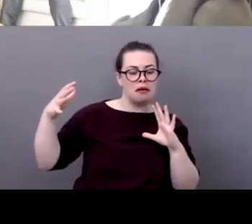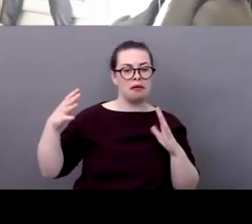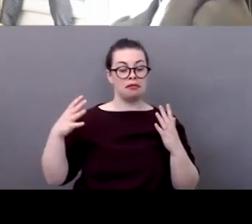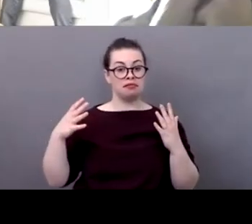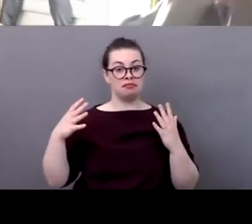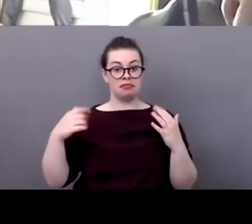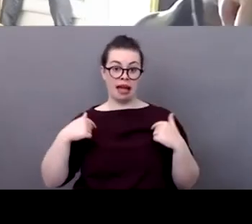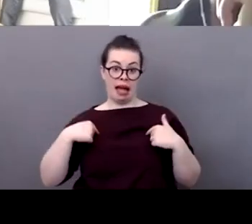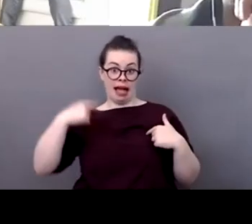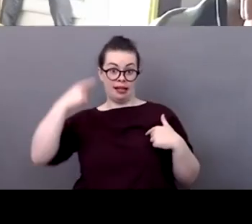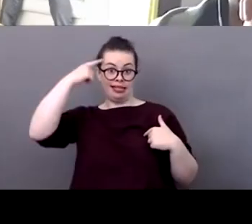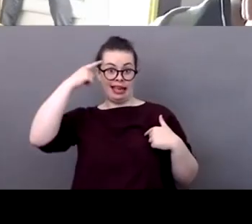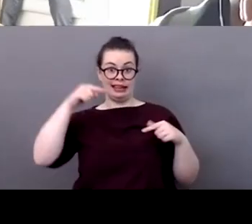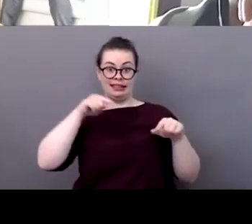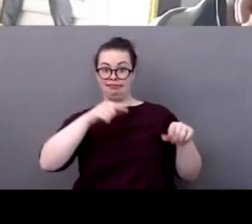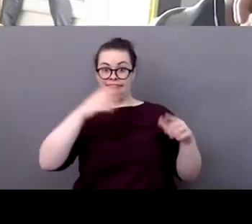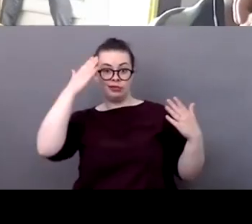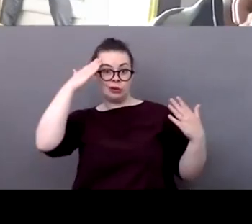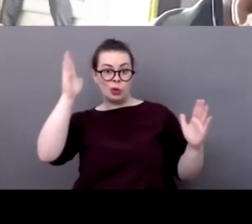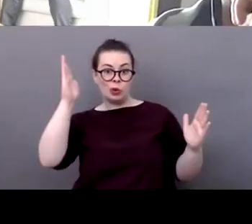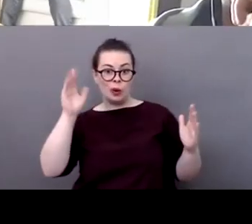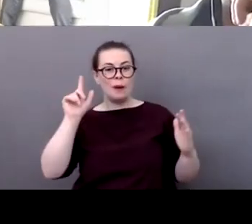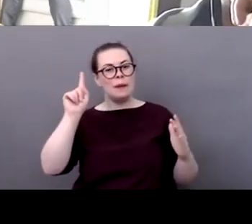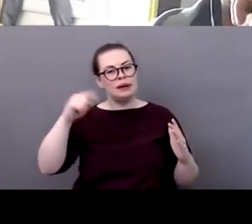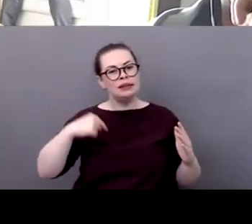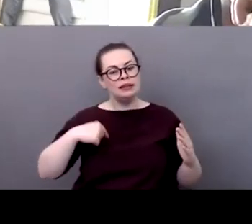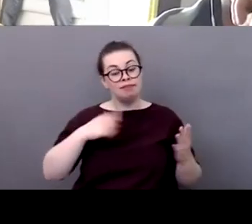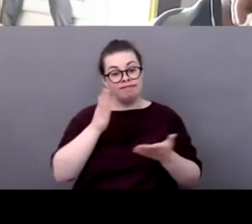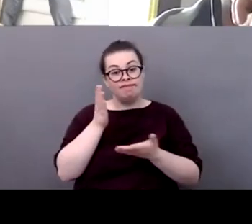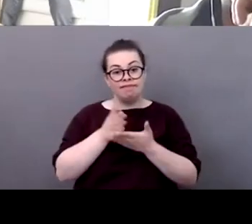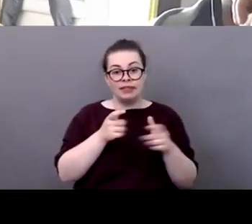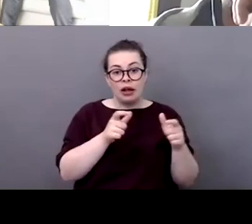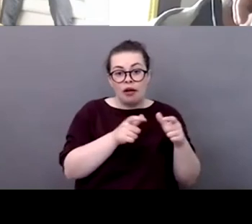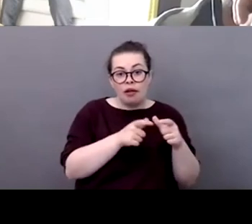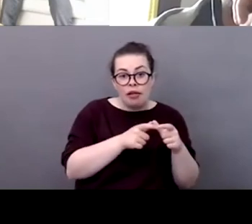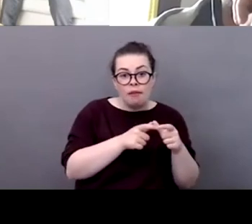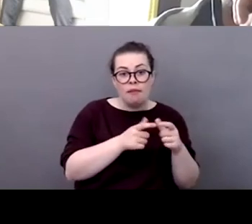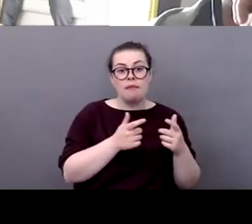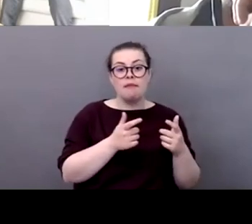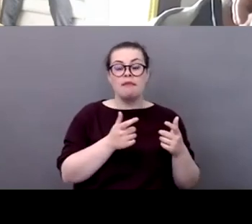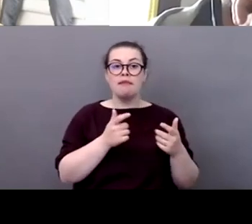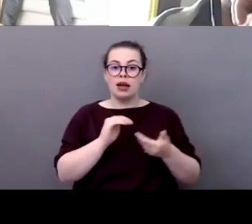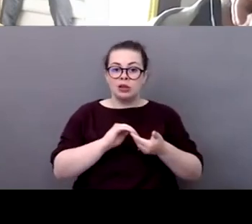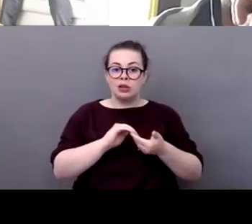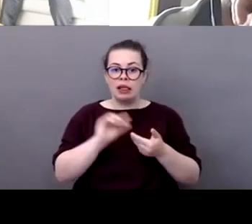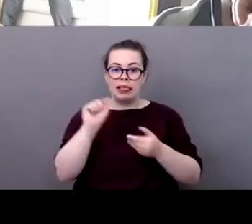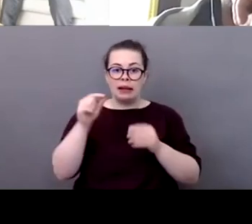but like sometimes we can see that the clubs and associations are a bit like less involved.